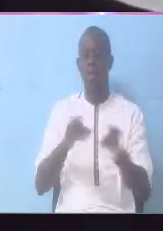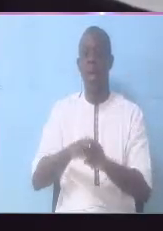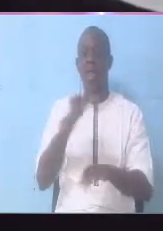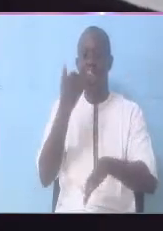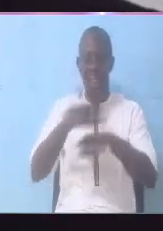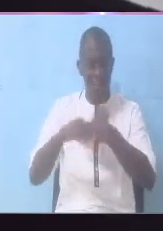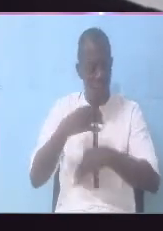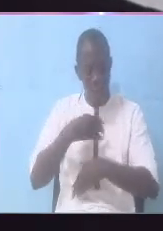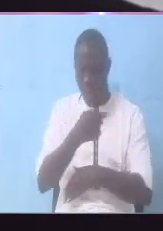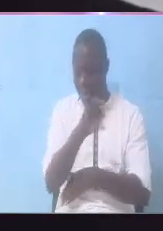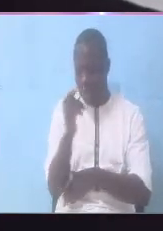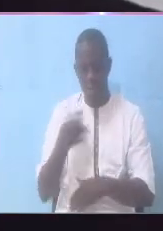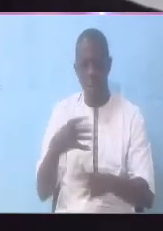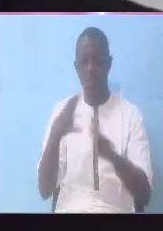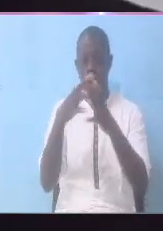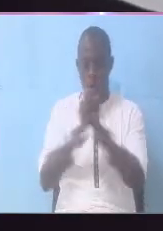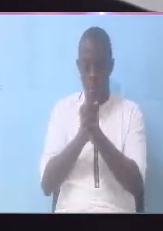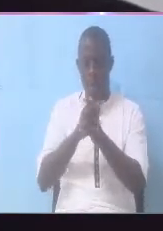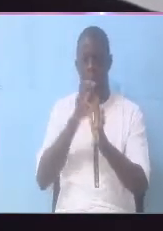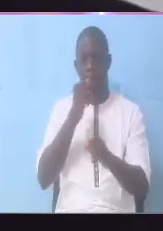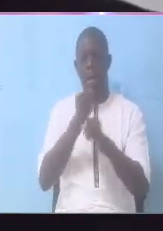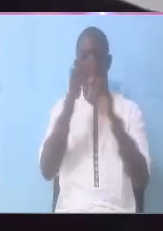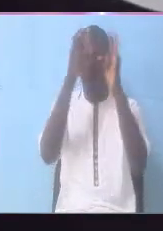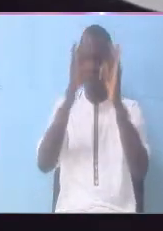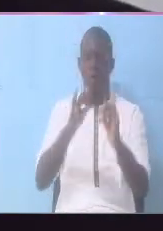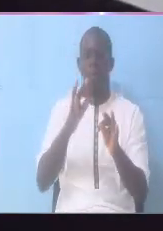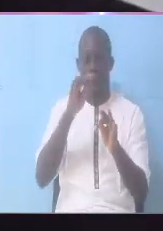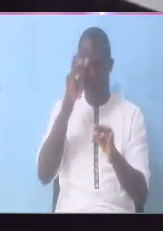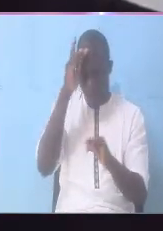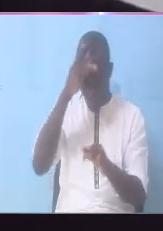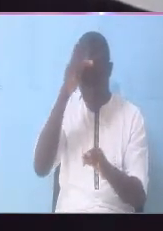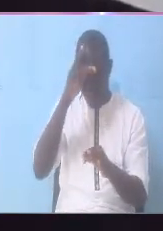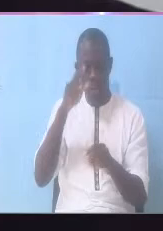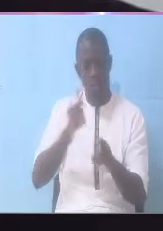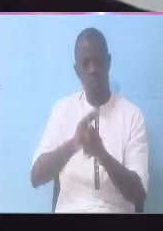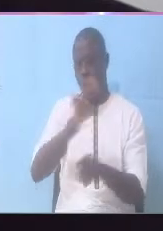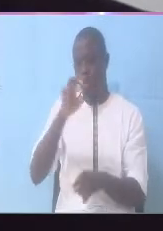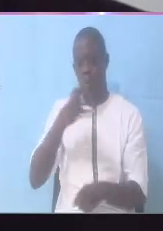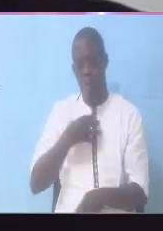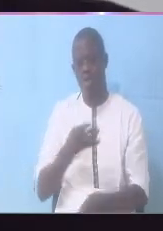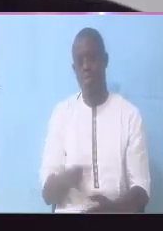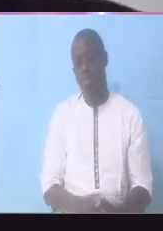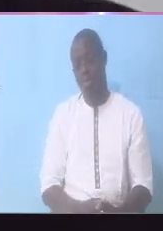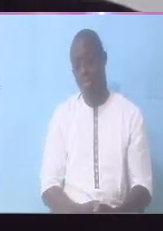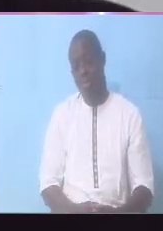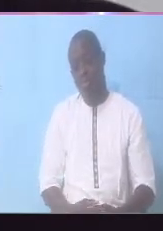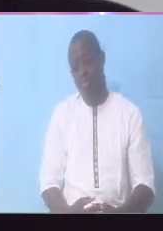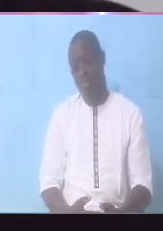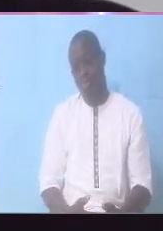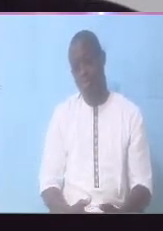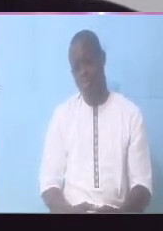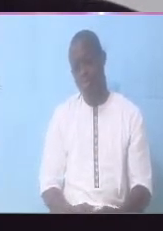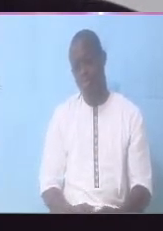what I'm saying. This is what brings Ahmad Ba, Sidia Dab, Sidia, and others there. But not to see them dead, never.